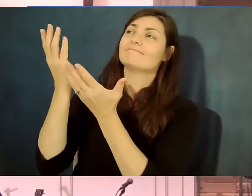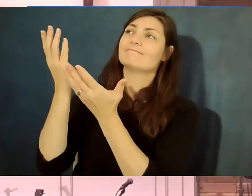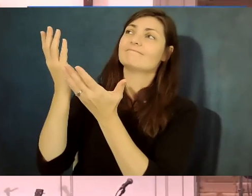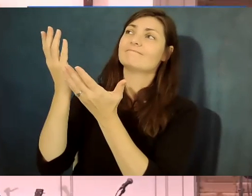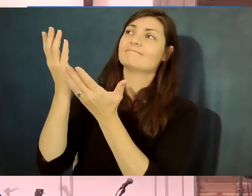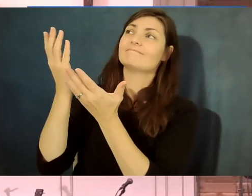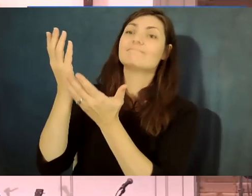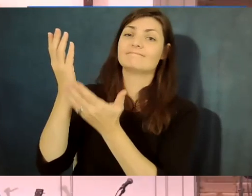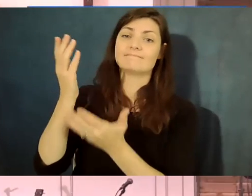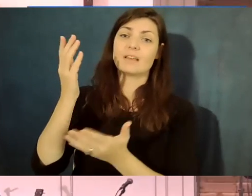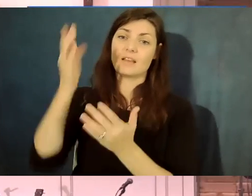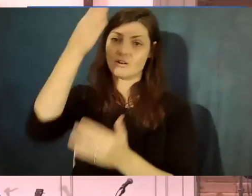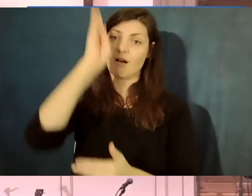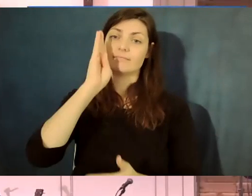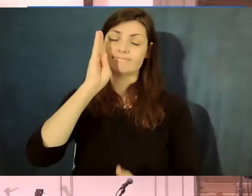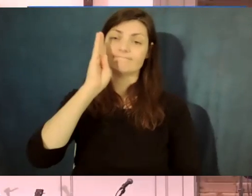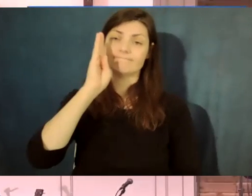that was heard in heaven.